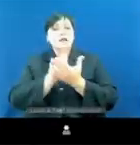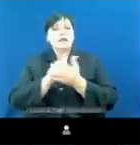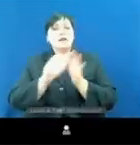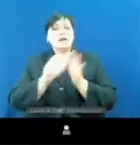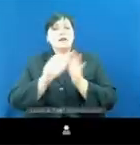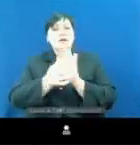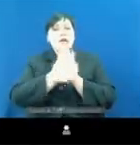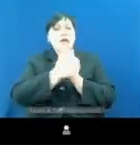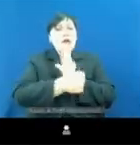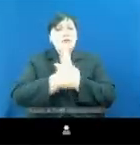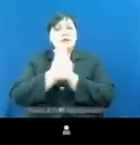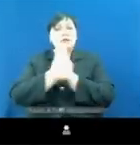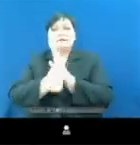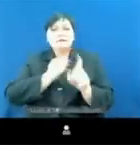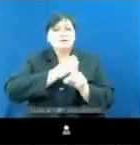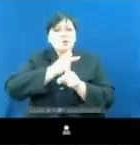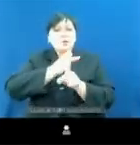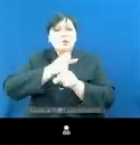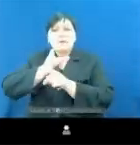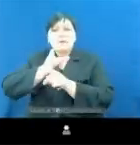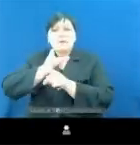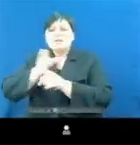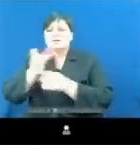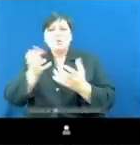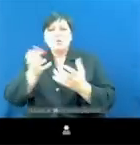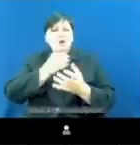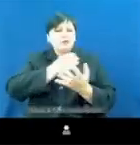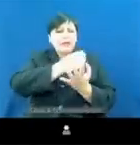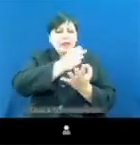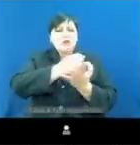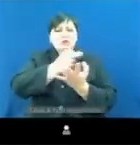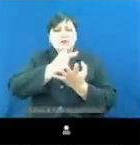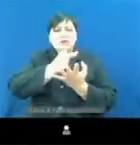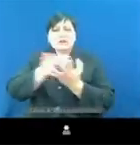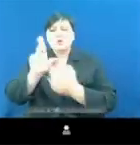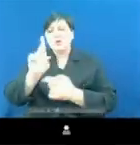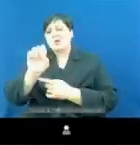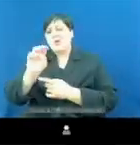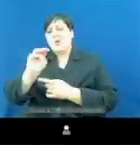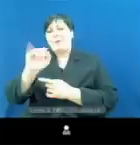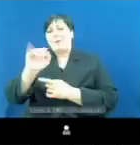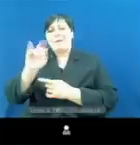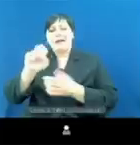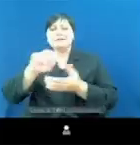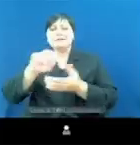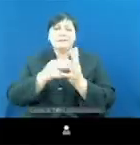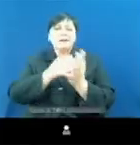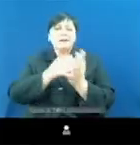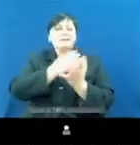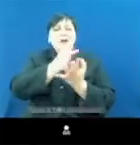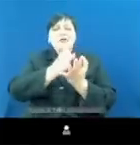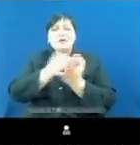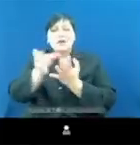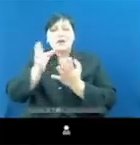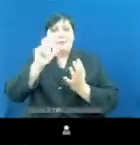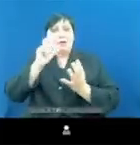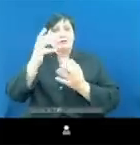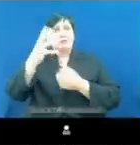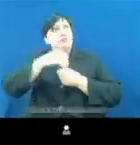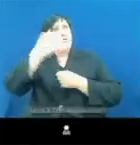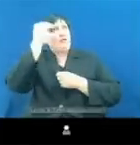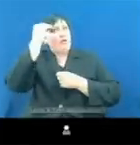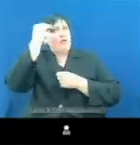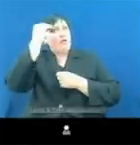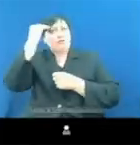What areas or domains, which are areas of knowledge, do you need to know in order to work in court or